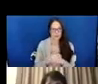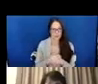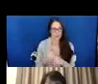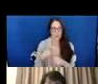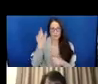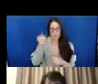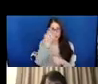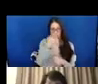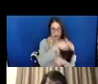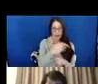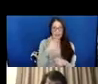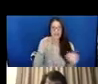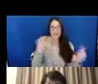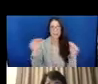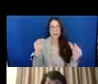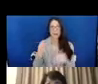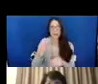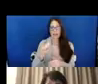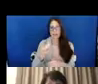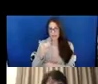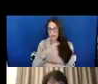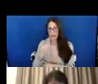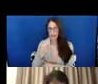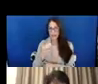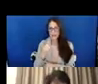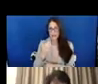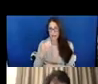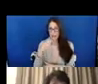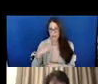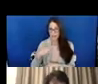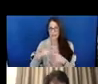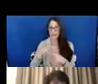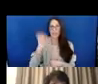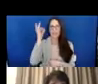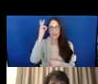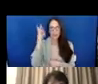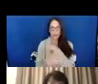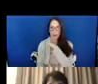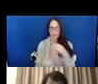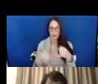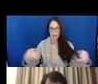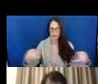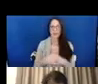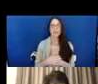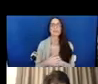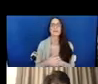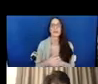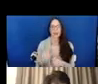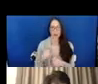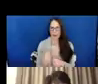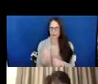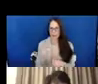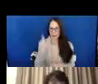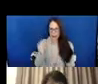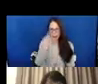Comparison of SSI and SSDI Benefits to Federal Poverty Line. There are three columns on